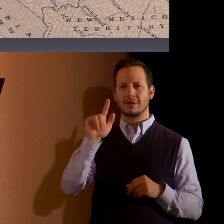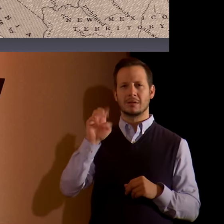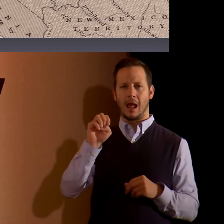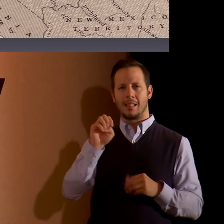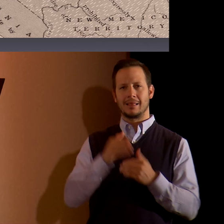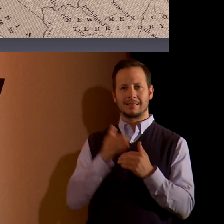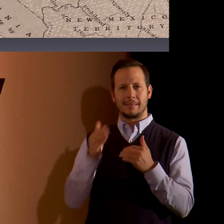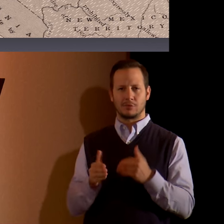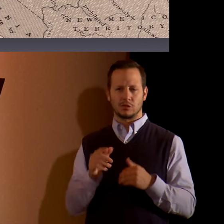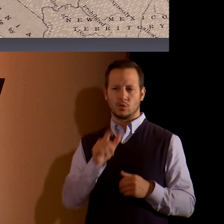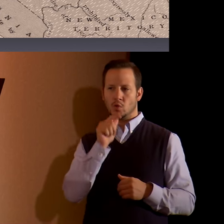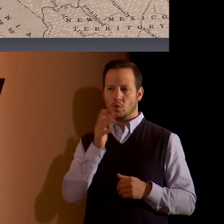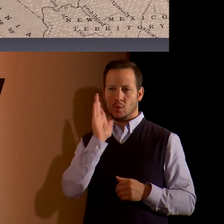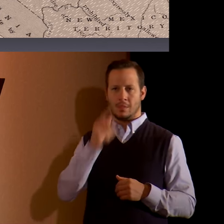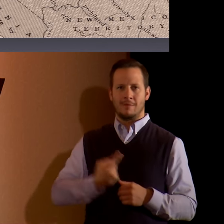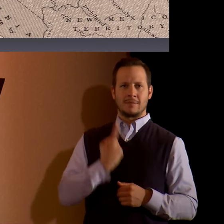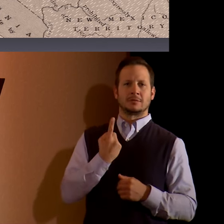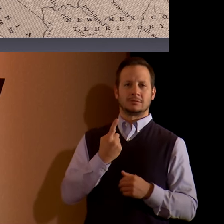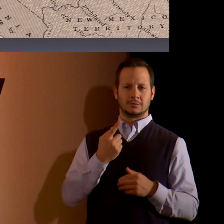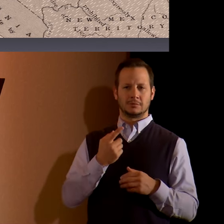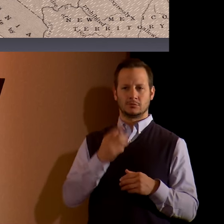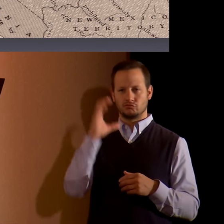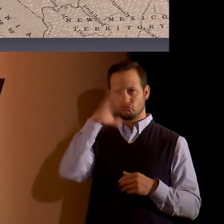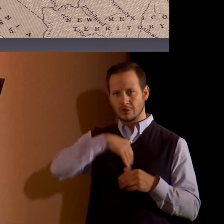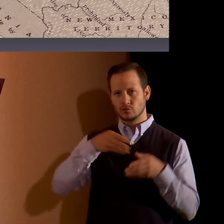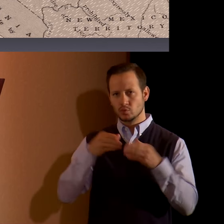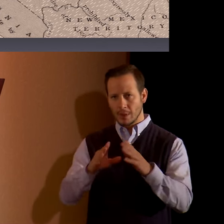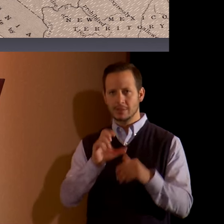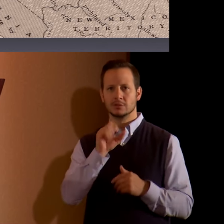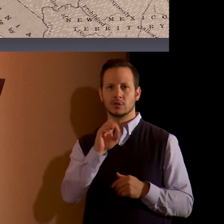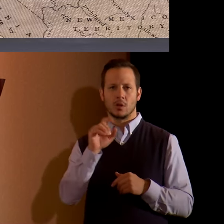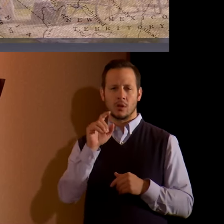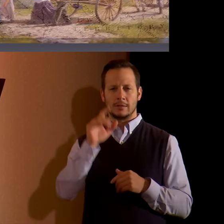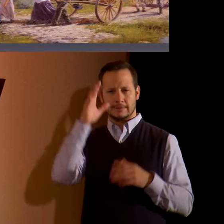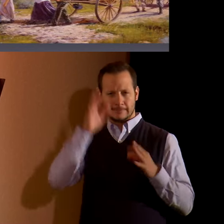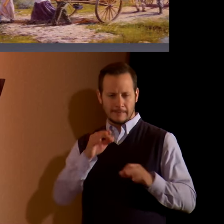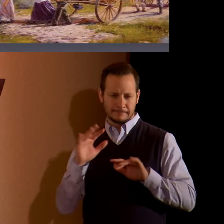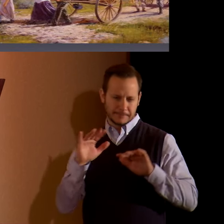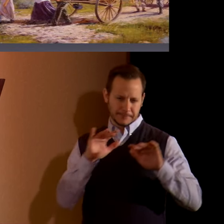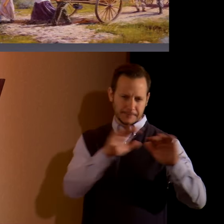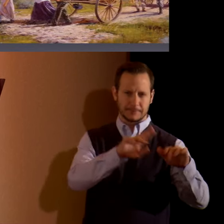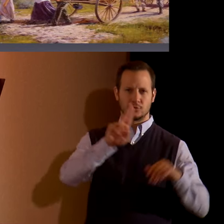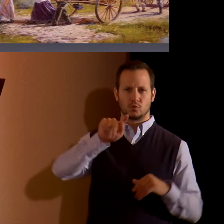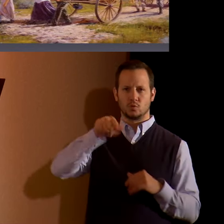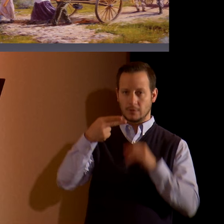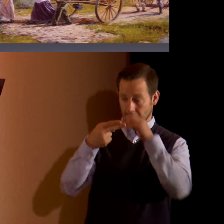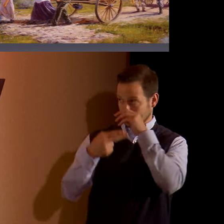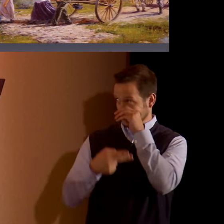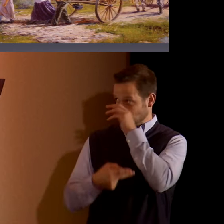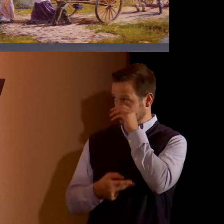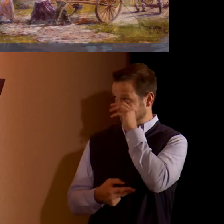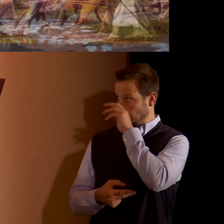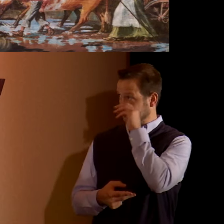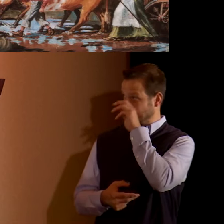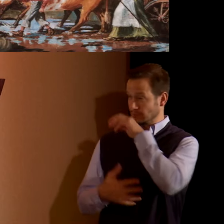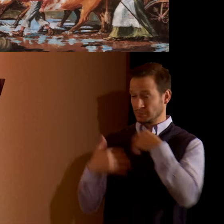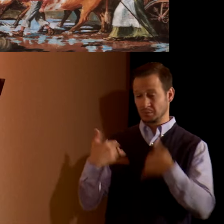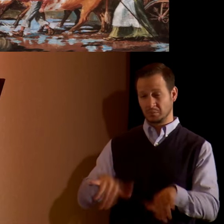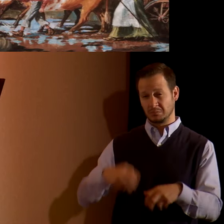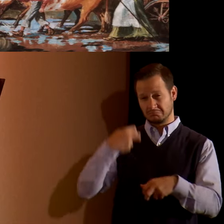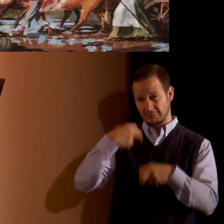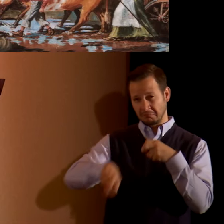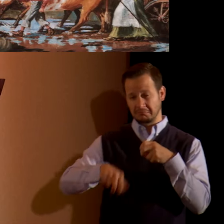at their strange and enterprising ways. They would strike out for Utah territory, though that would entail